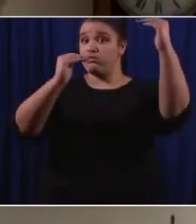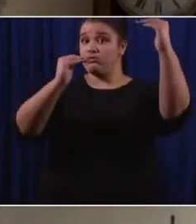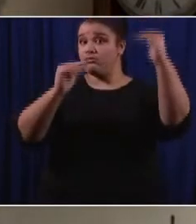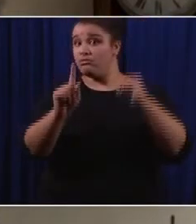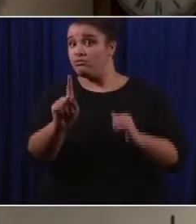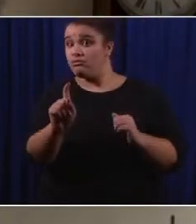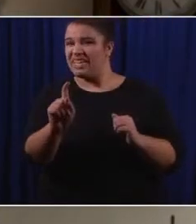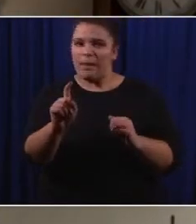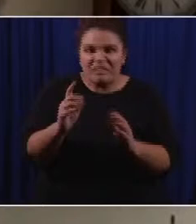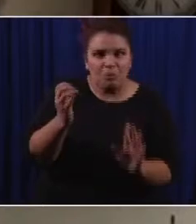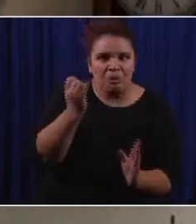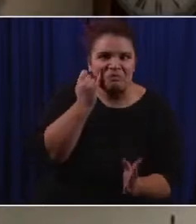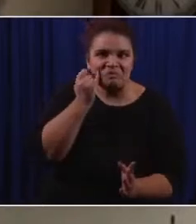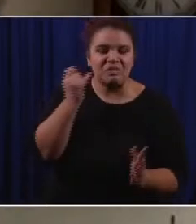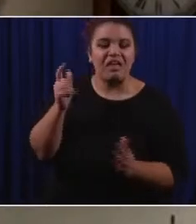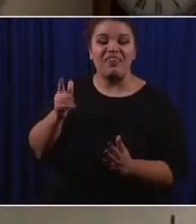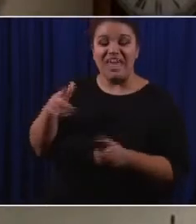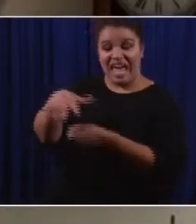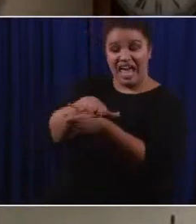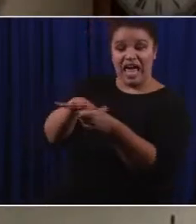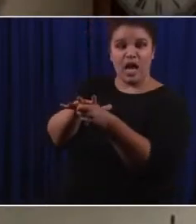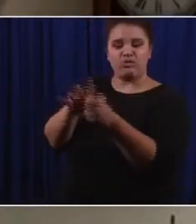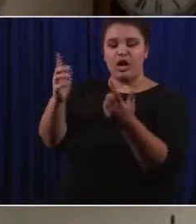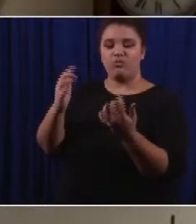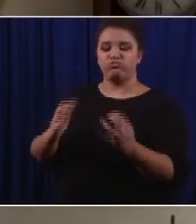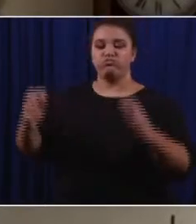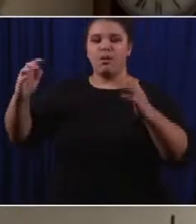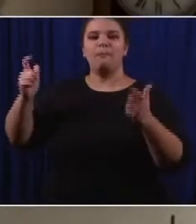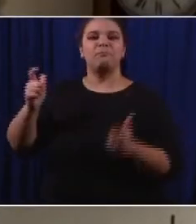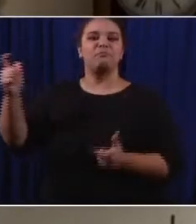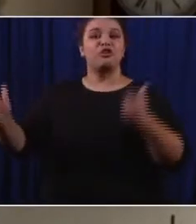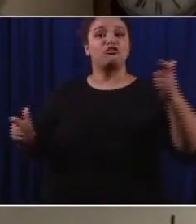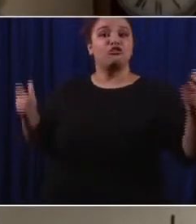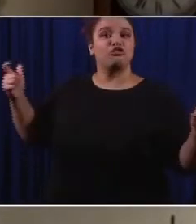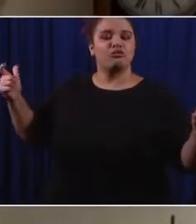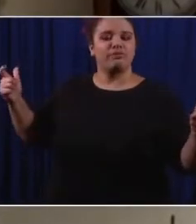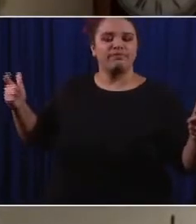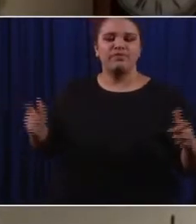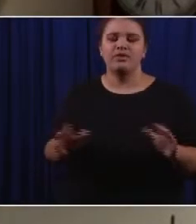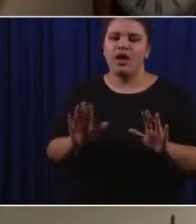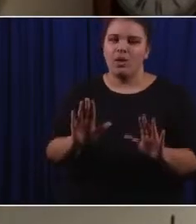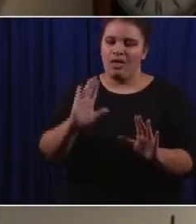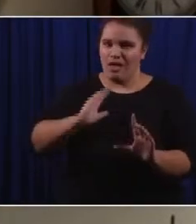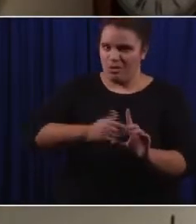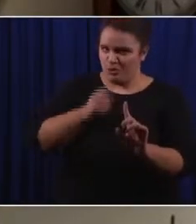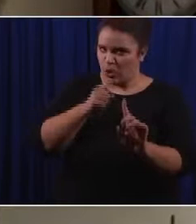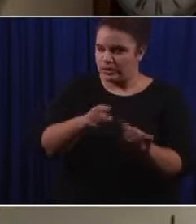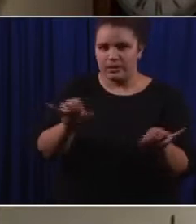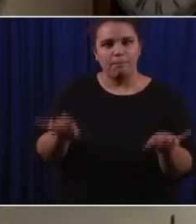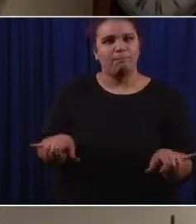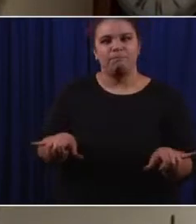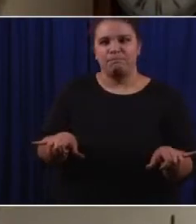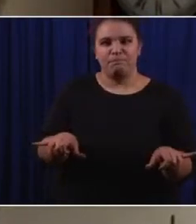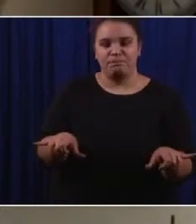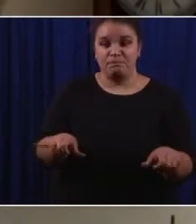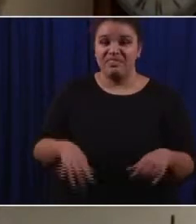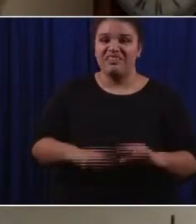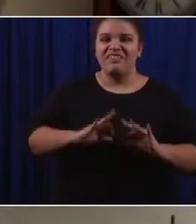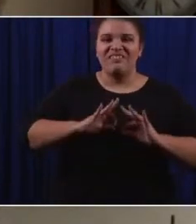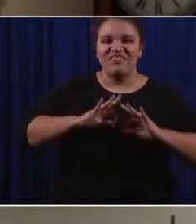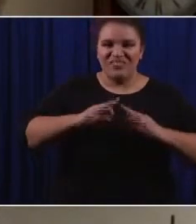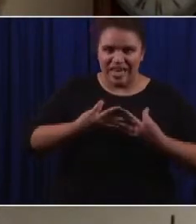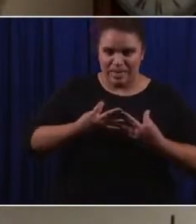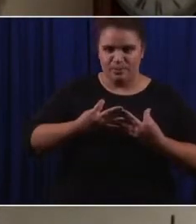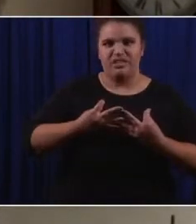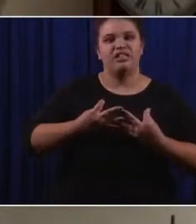Well, our goals, Scott, remain the same, and that is that parents have the opportunity to go see their kids play, family members.